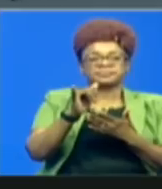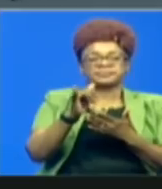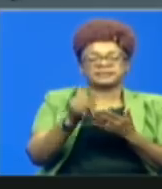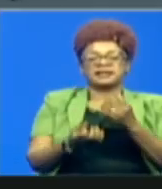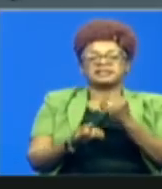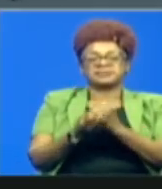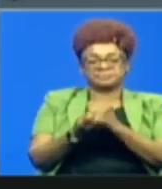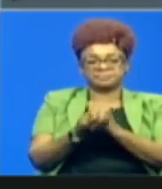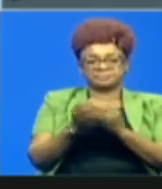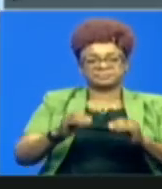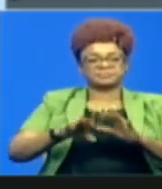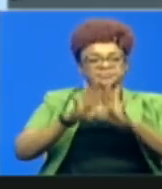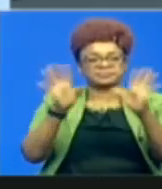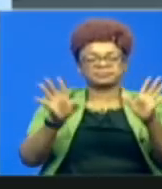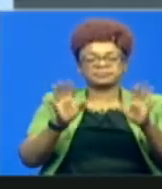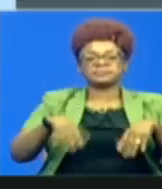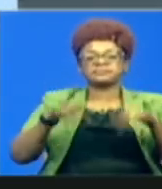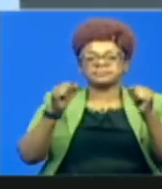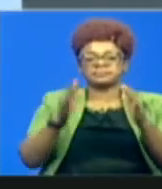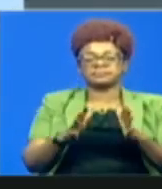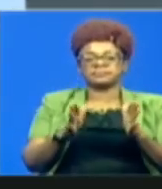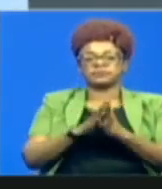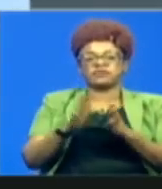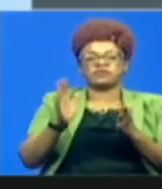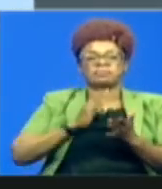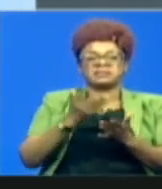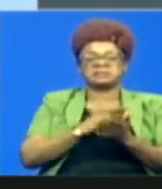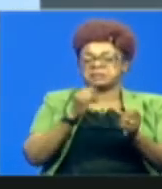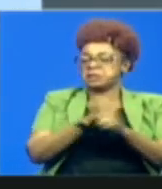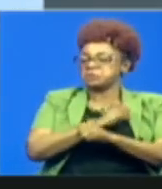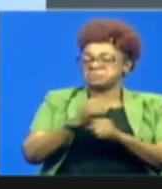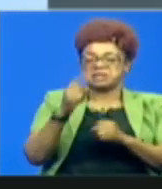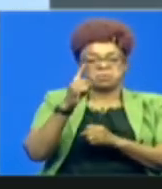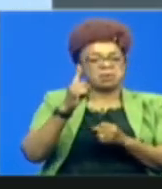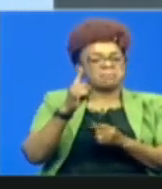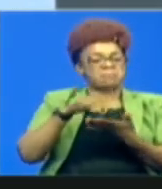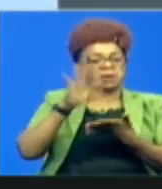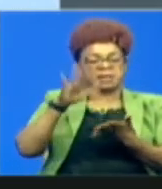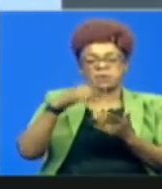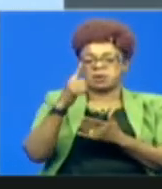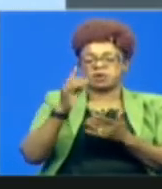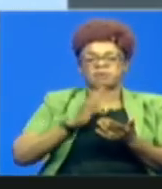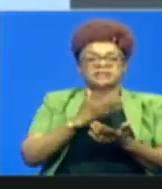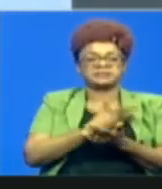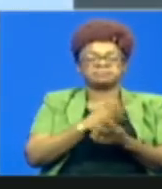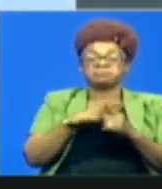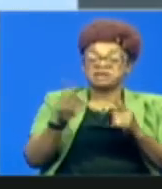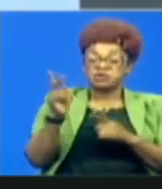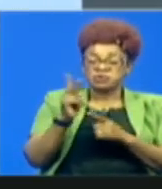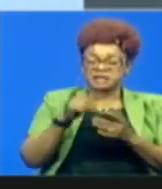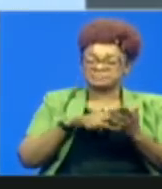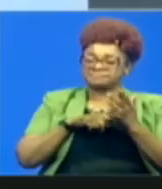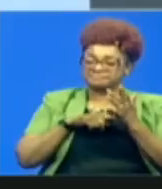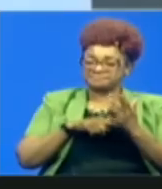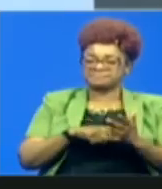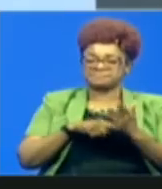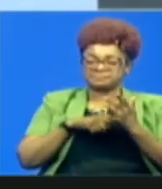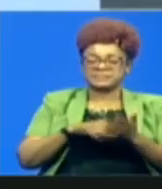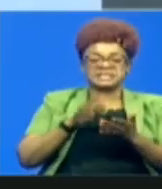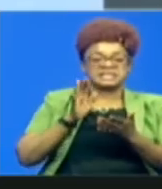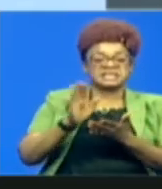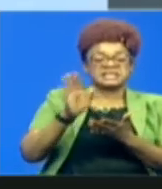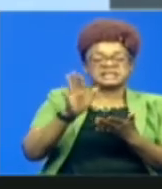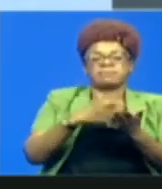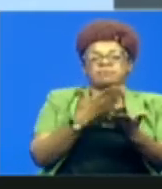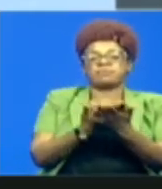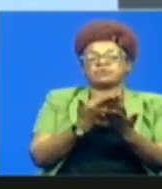explicit. Chairpersons of committees cannot be in more than one committee. But Kuria insists his is just a proposal as